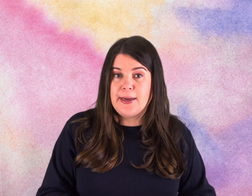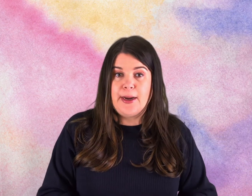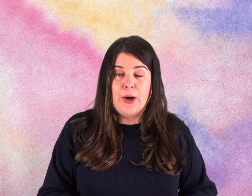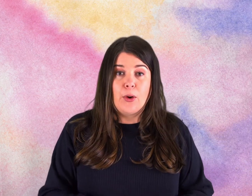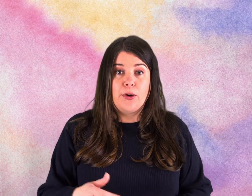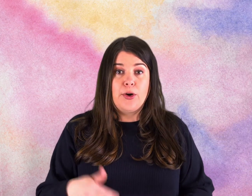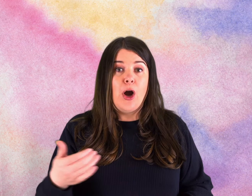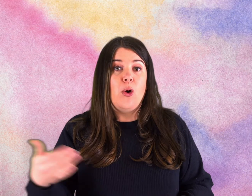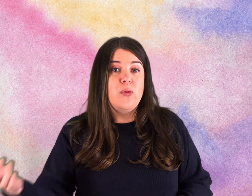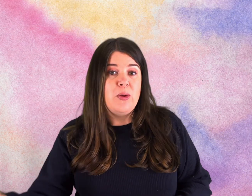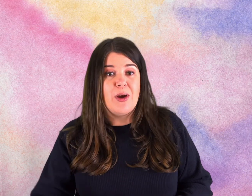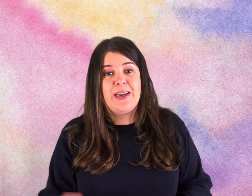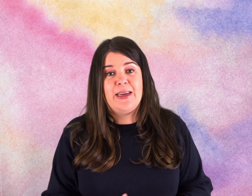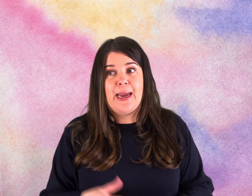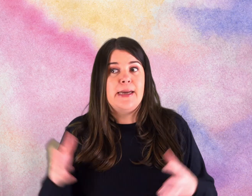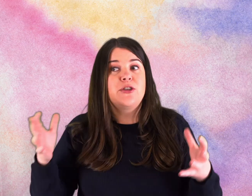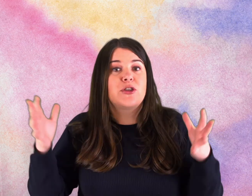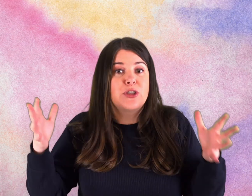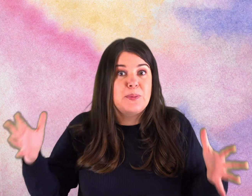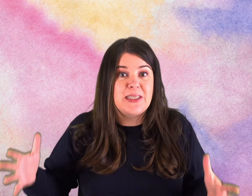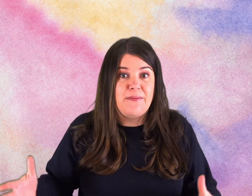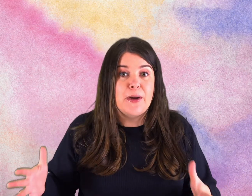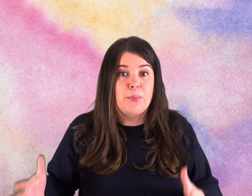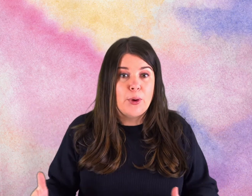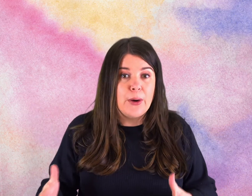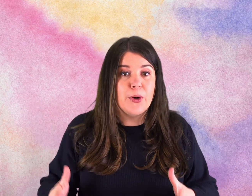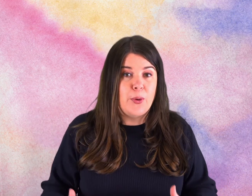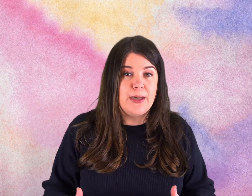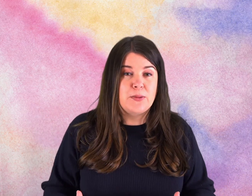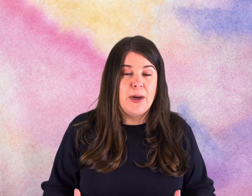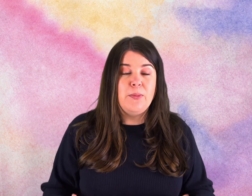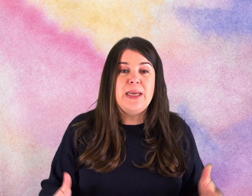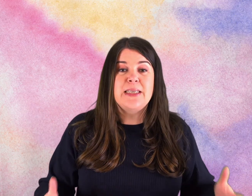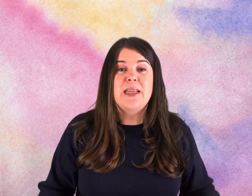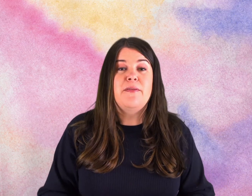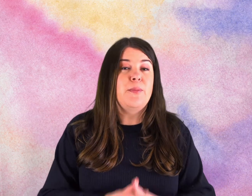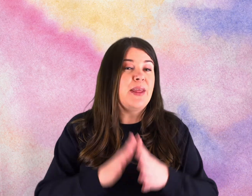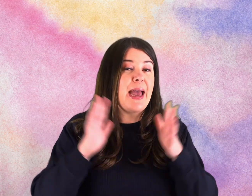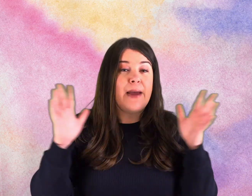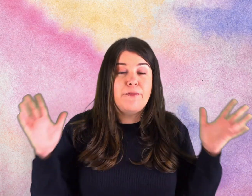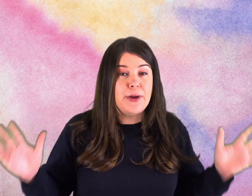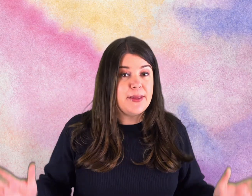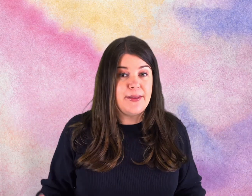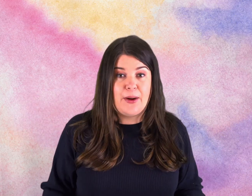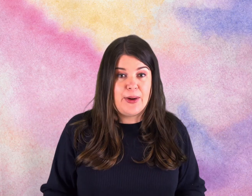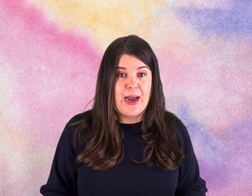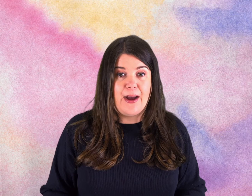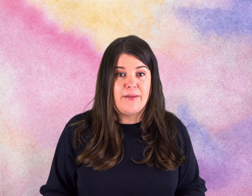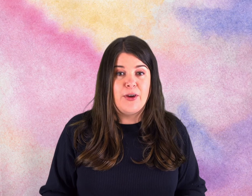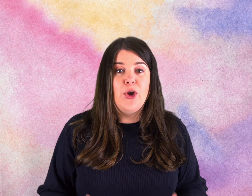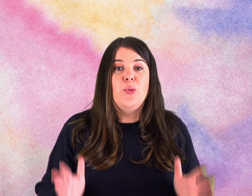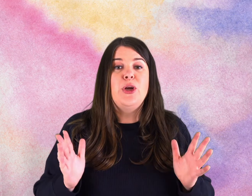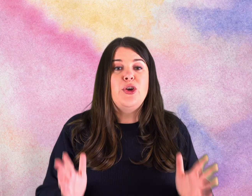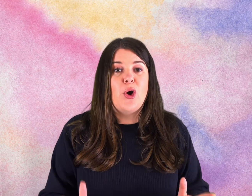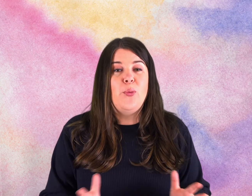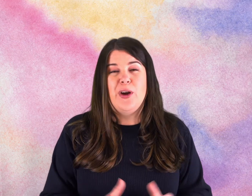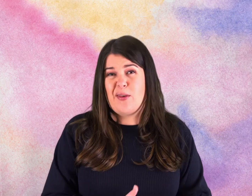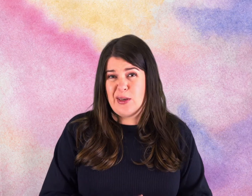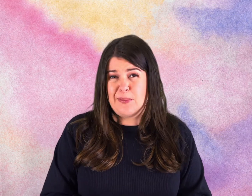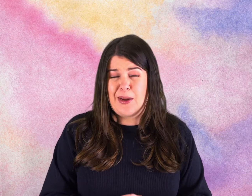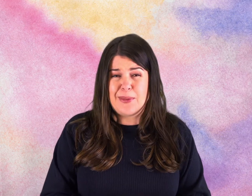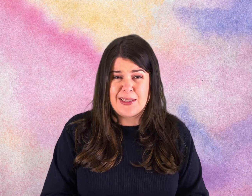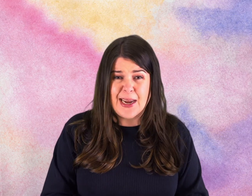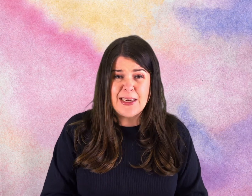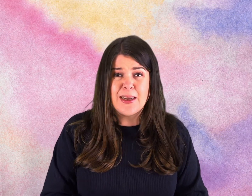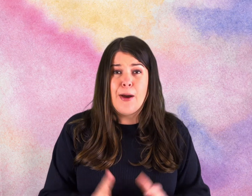on Sunday, or not only when he answers our specific prayer requests, right? We need to love him with everything that we have. We know we are